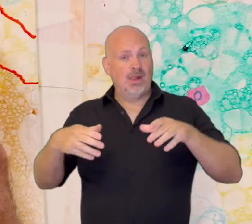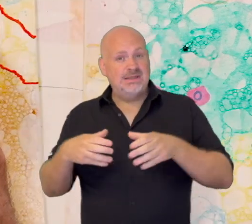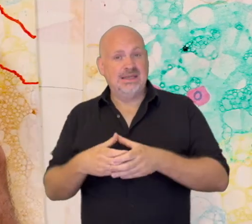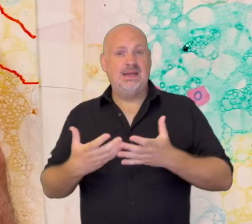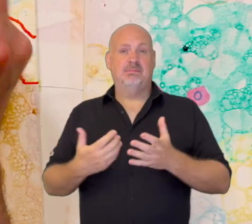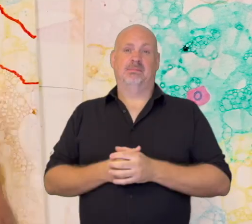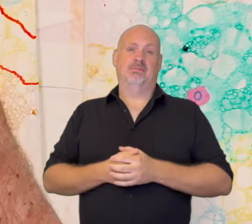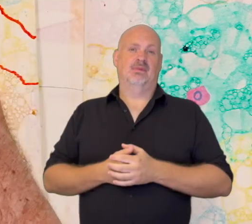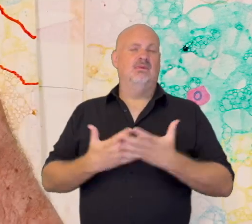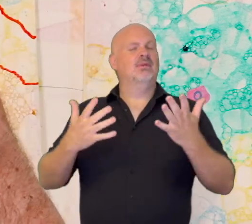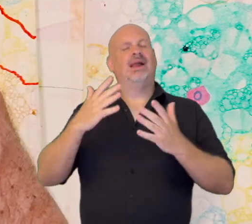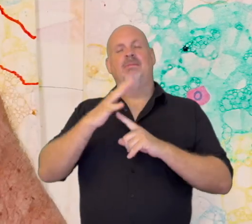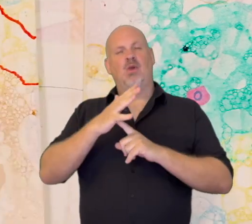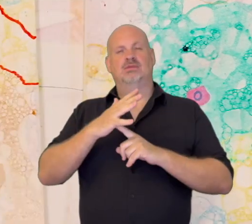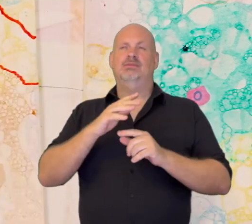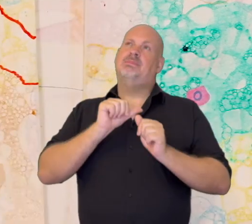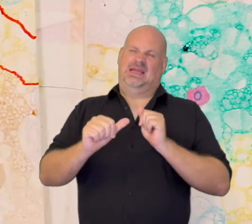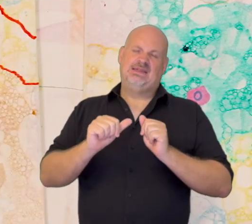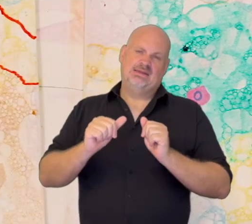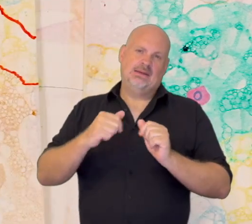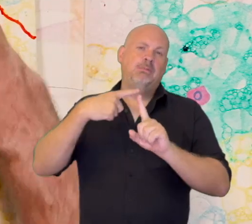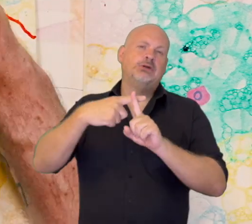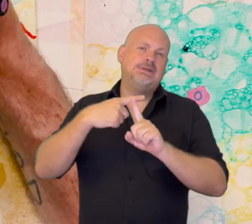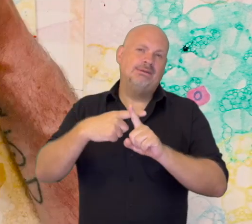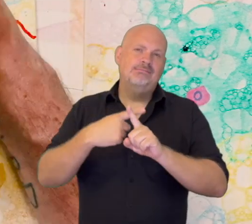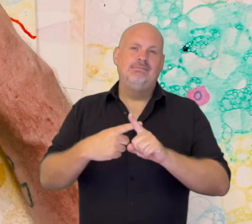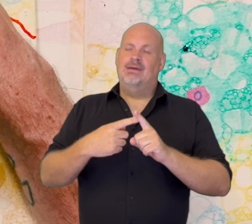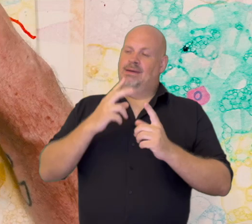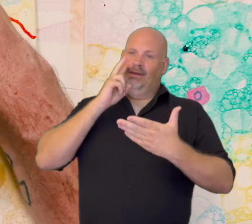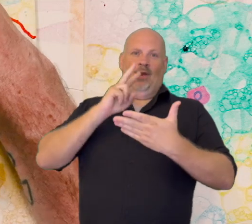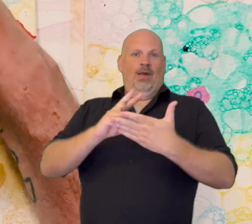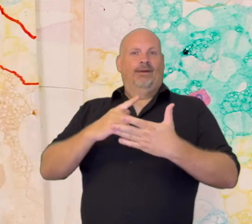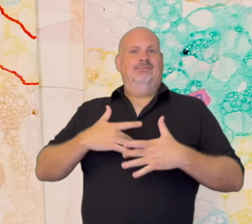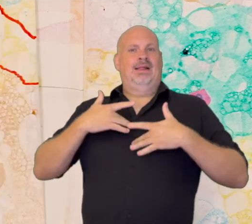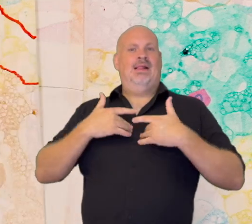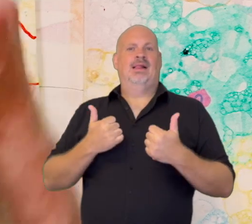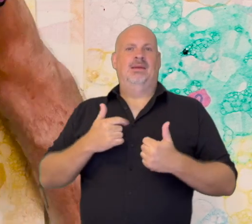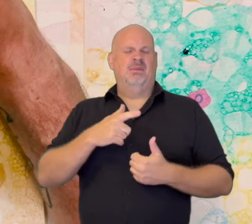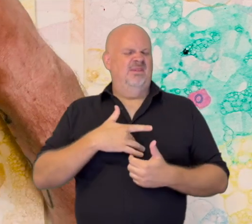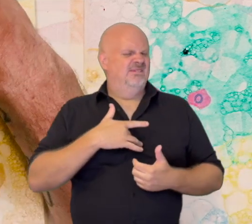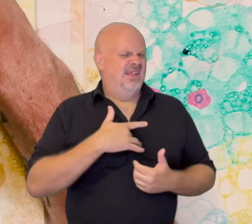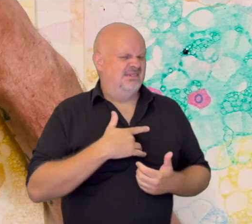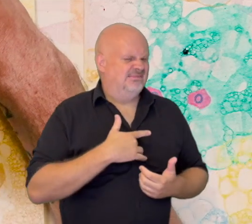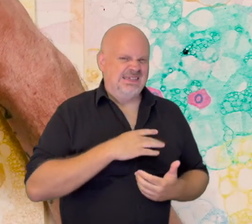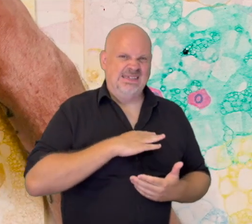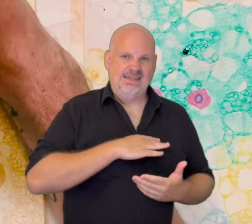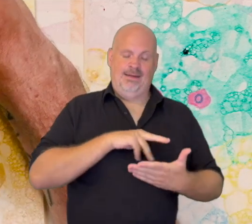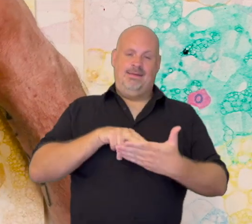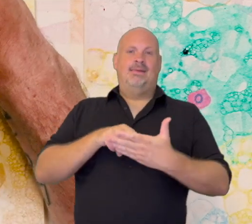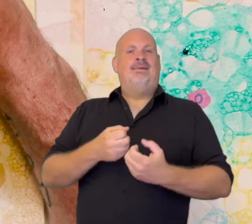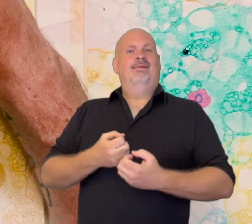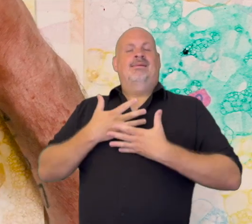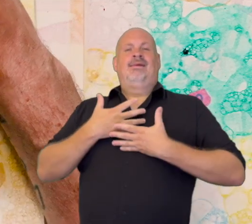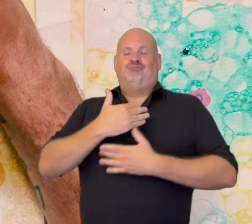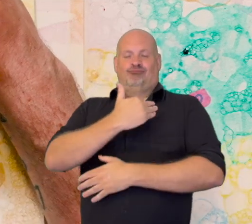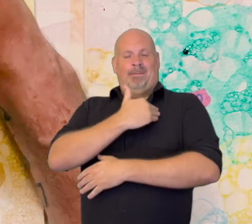It's probably best that it's positive. It's something that you can look to when you might not be feeling your best, to remind you